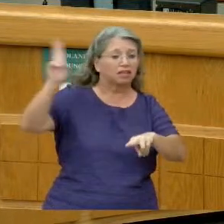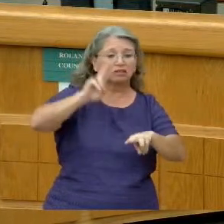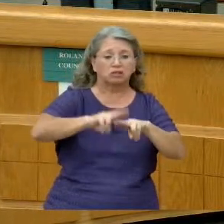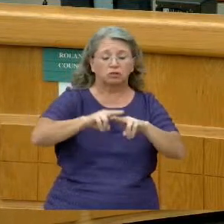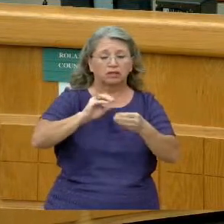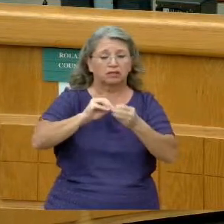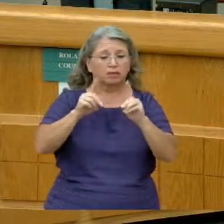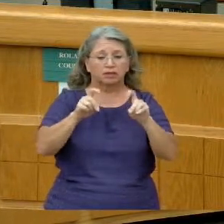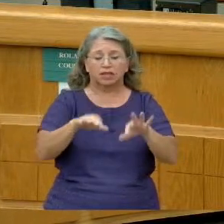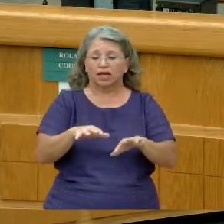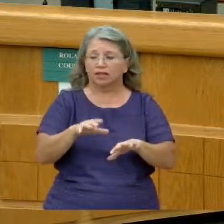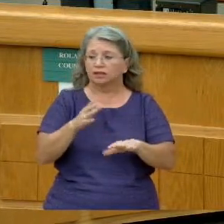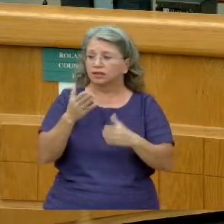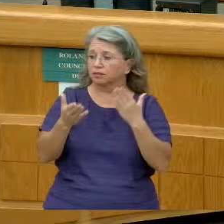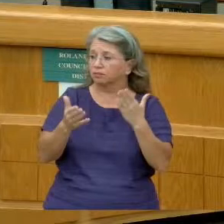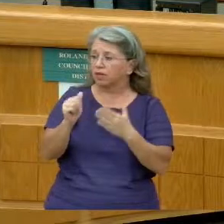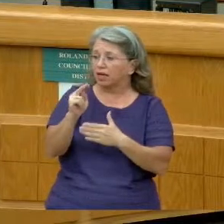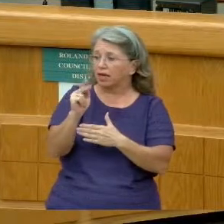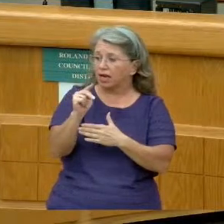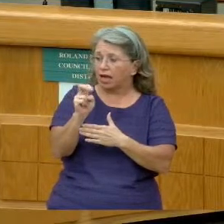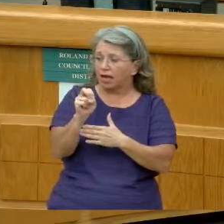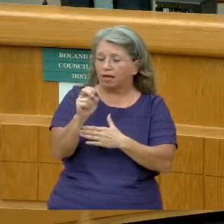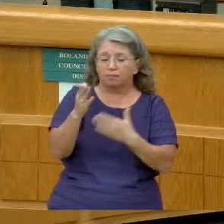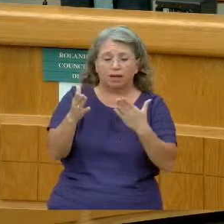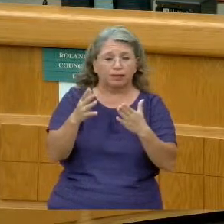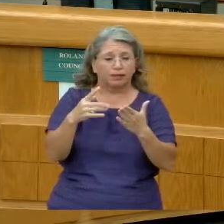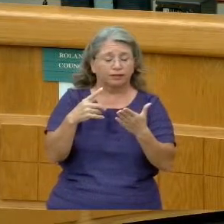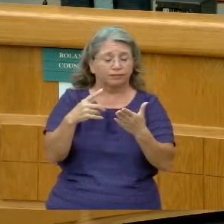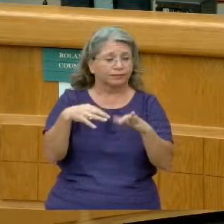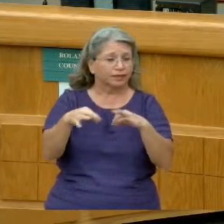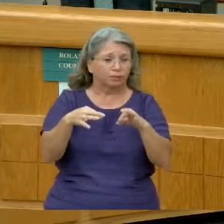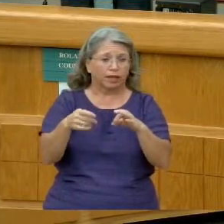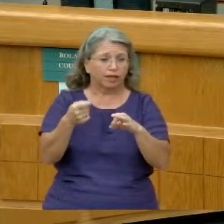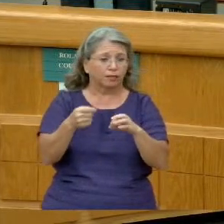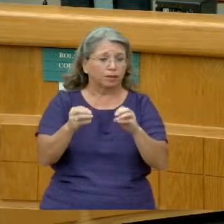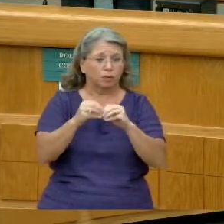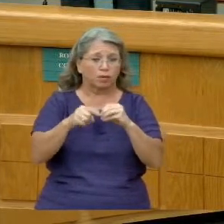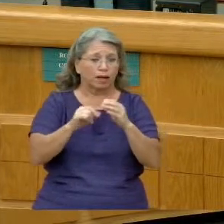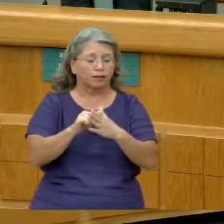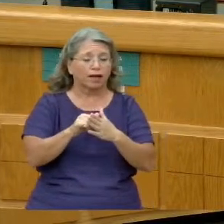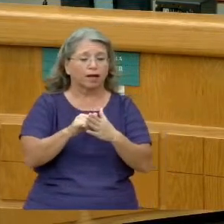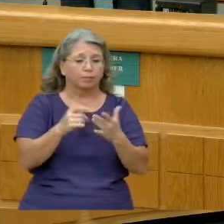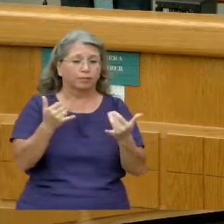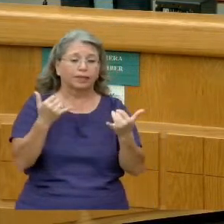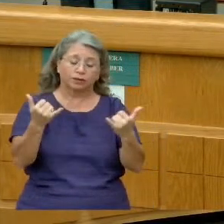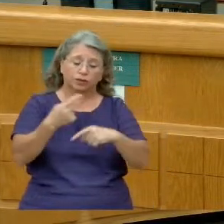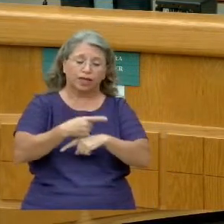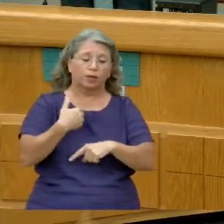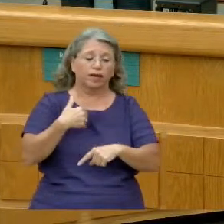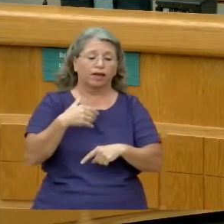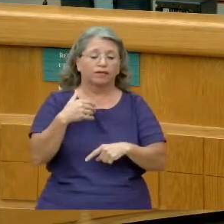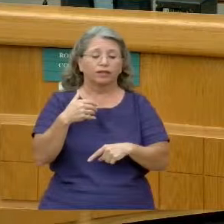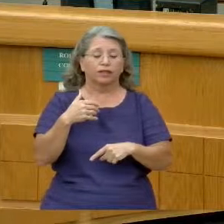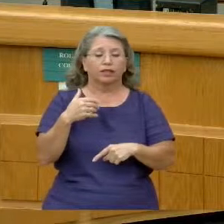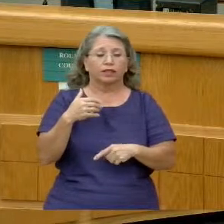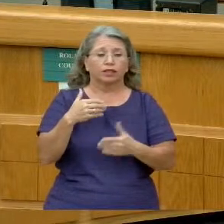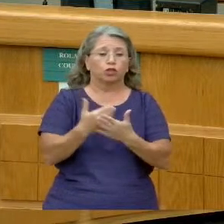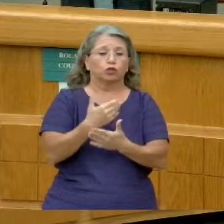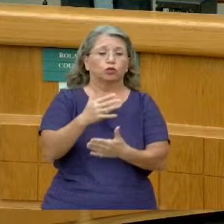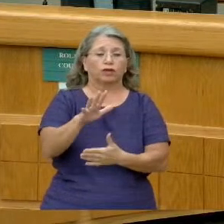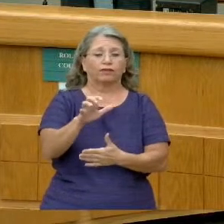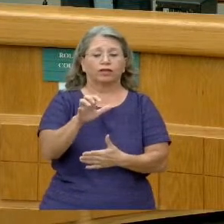So Annette may talk a little bit more about it when she comes up, but 502 new confirmed cases for today. On